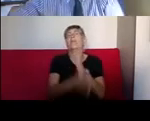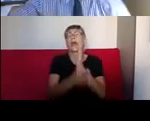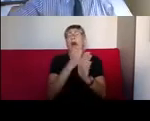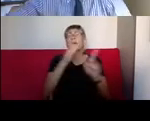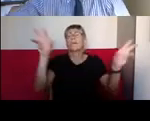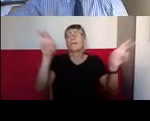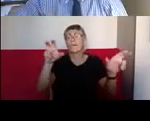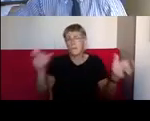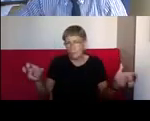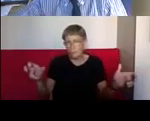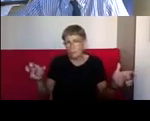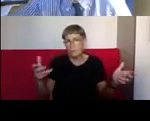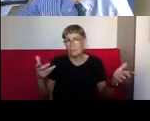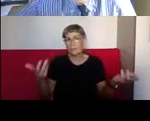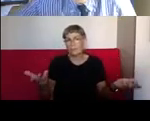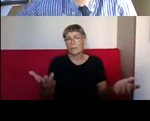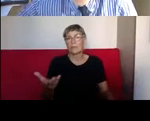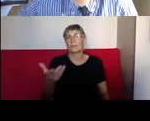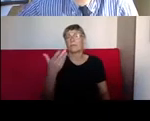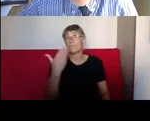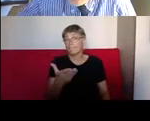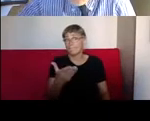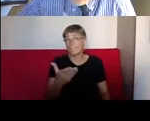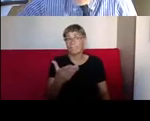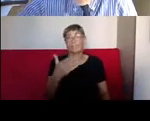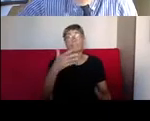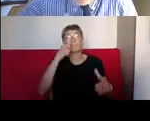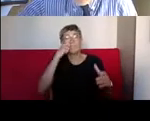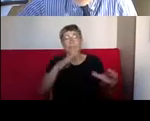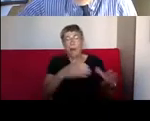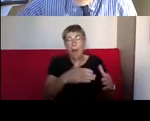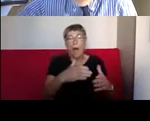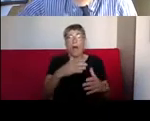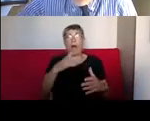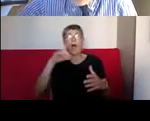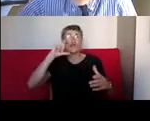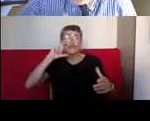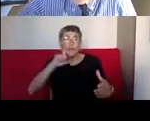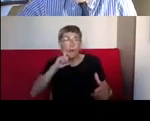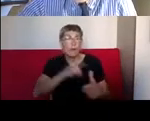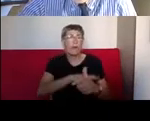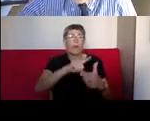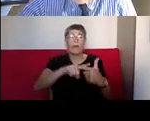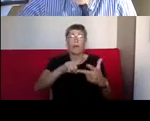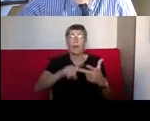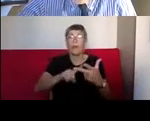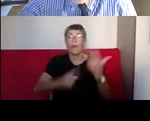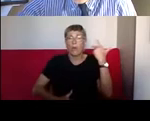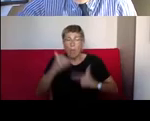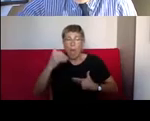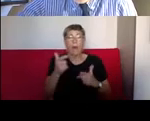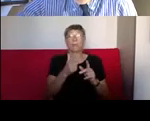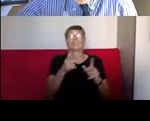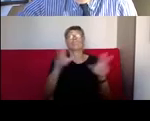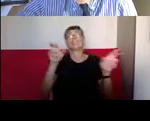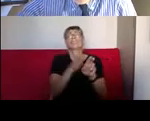I mean race, gender, and disability, as you may see. We have an indirect discrimination that